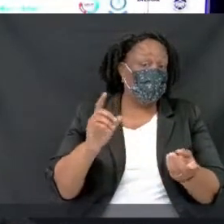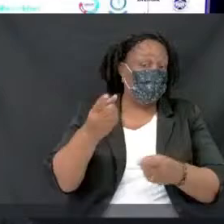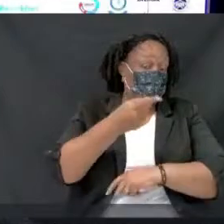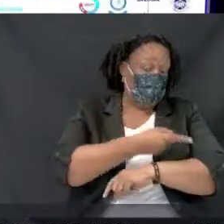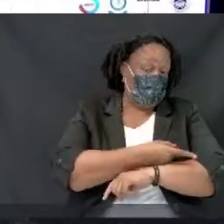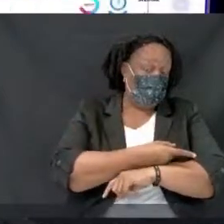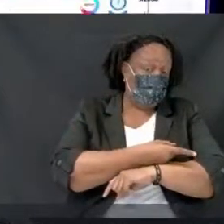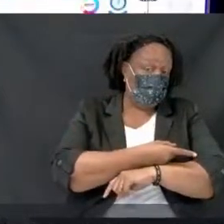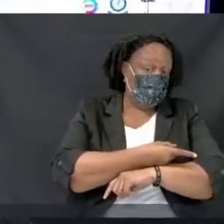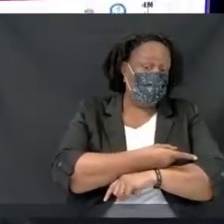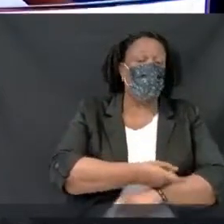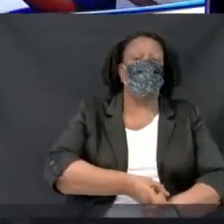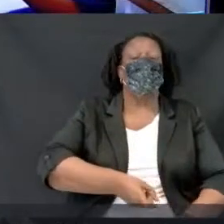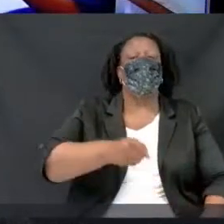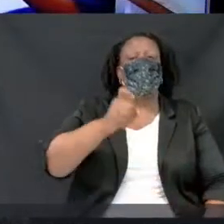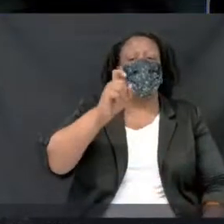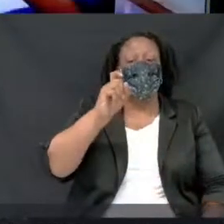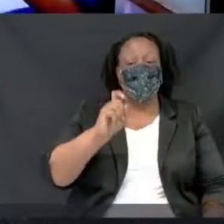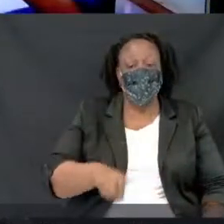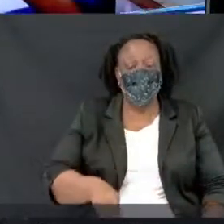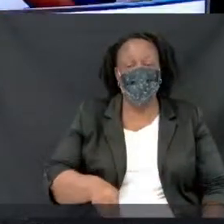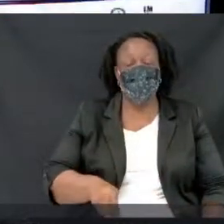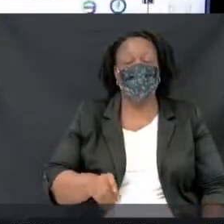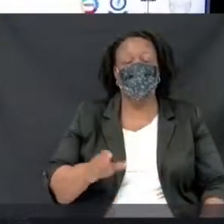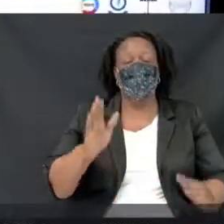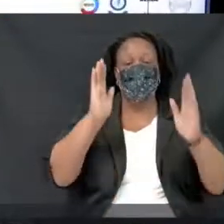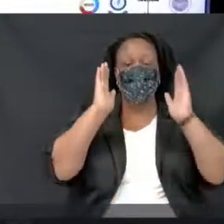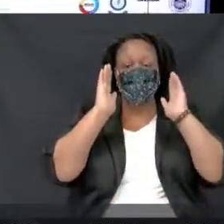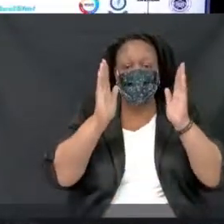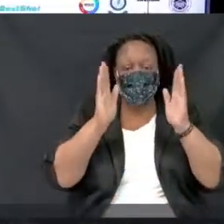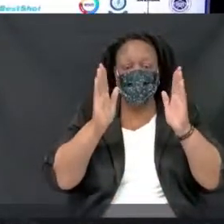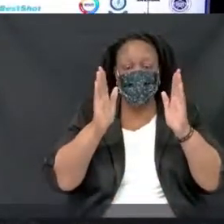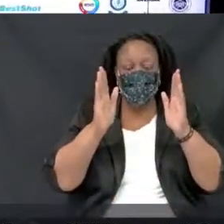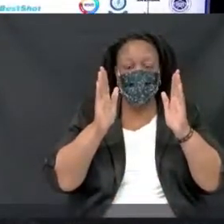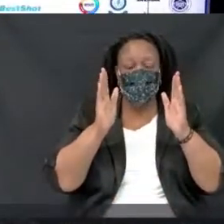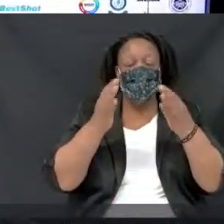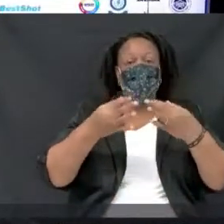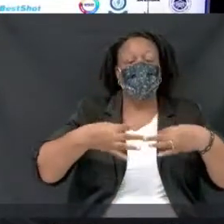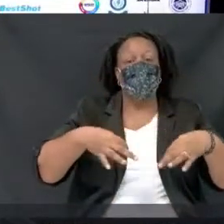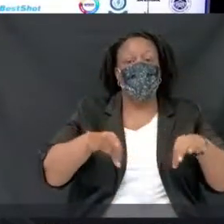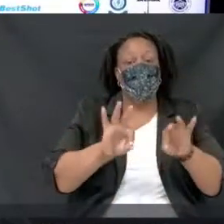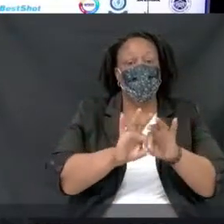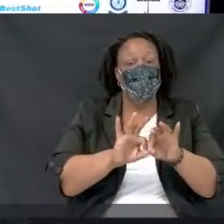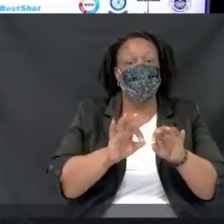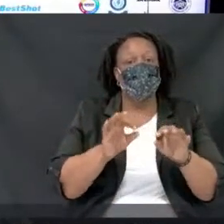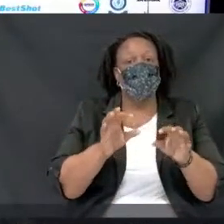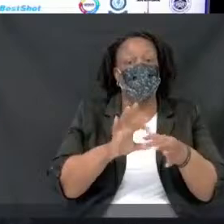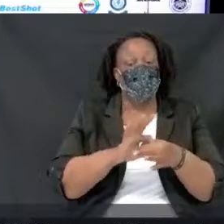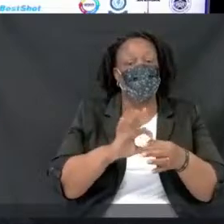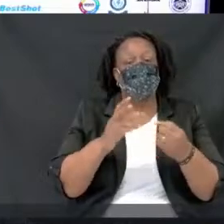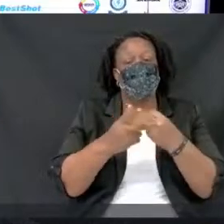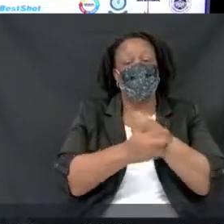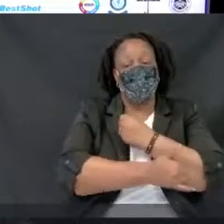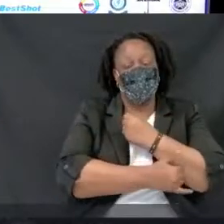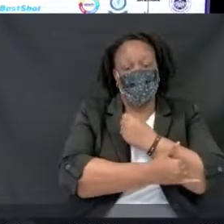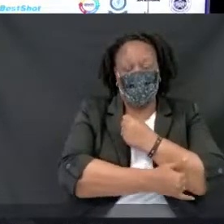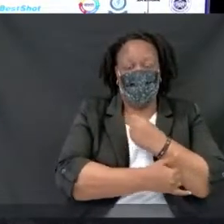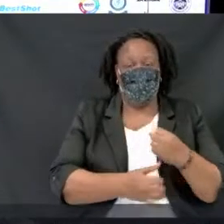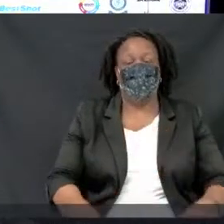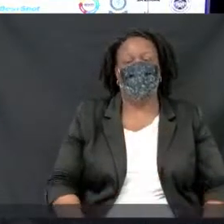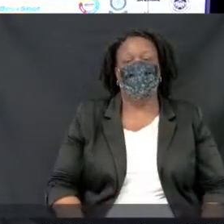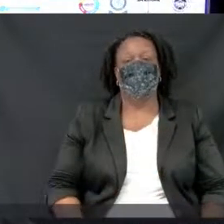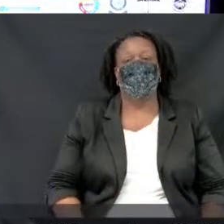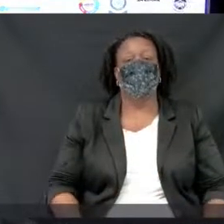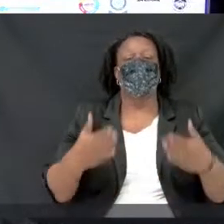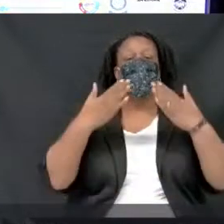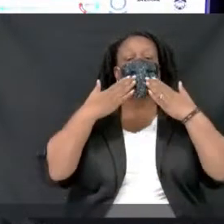looking about the interest of the country. And our Chief Medical Officer, Dr.